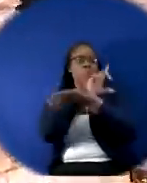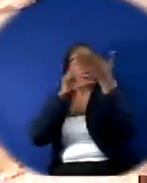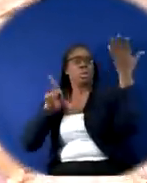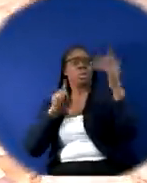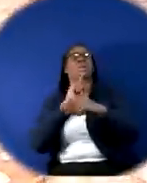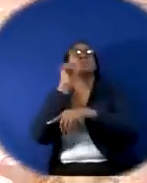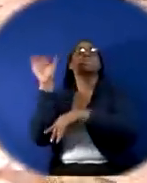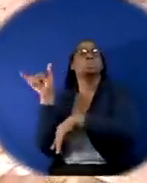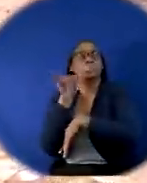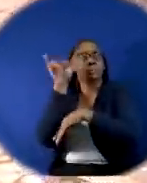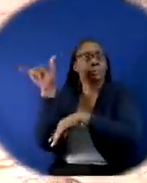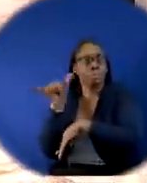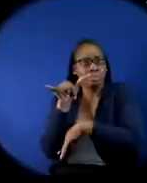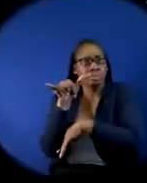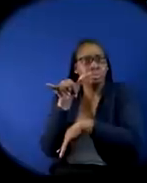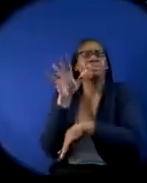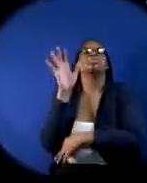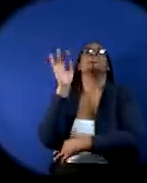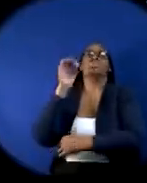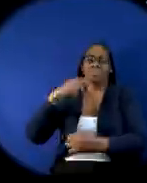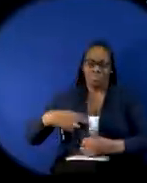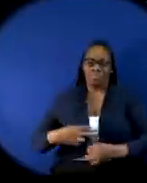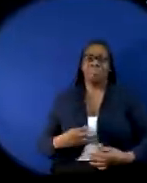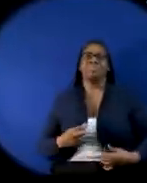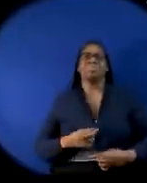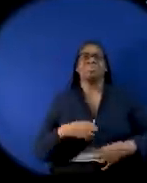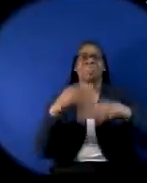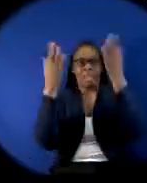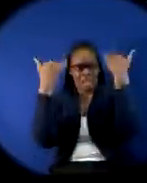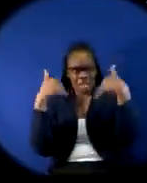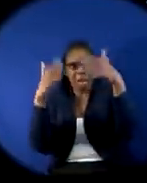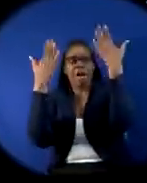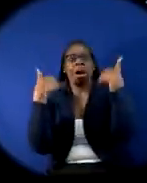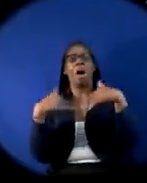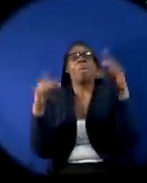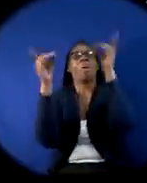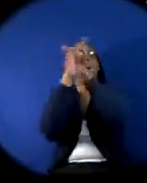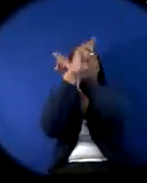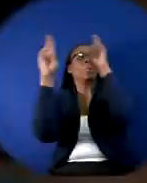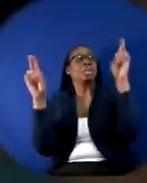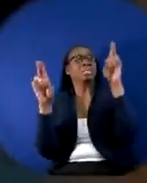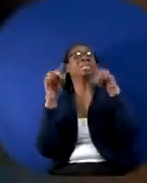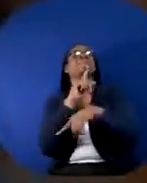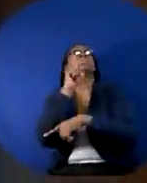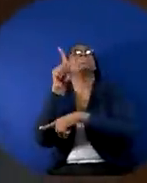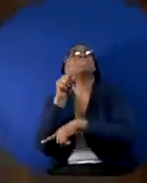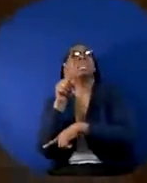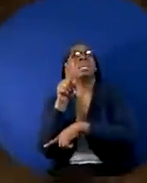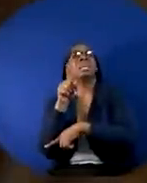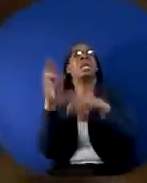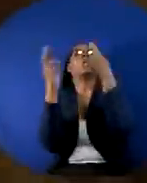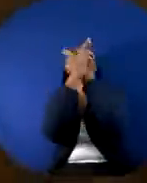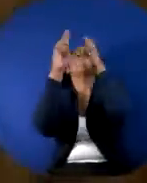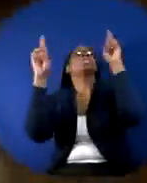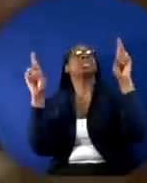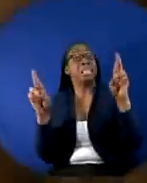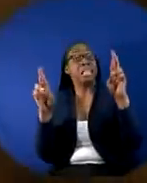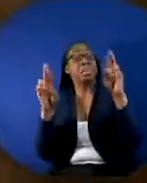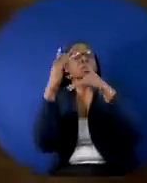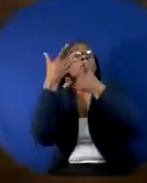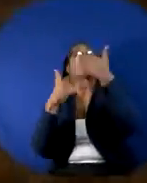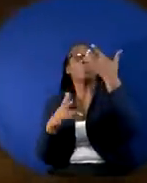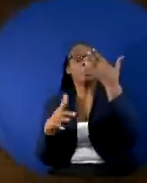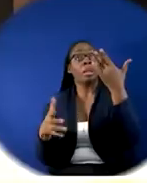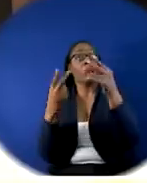Lord say so? Come on, let the redeemed of the Lord, the redeemed by the blood of